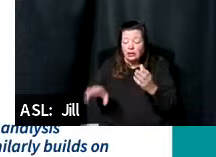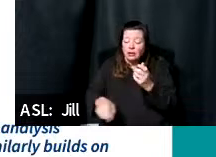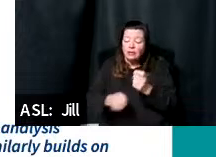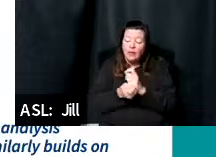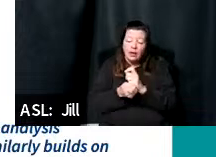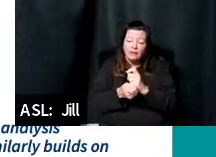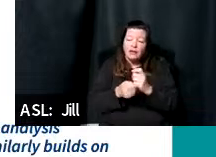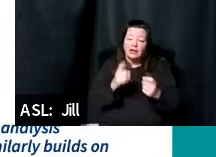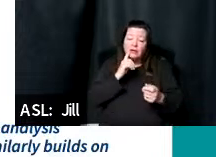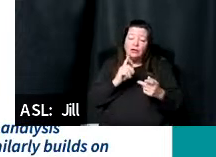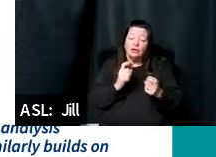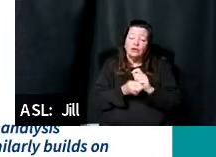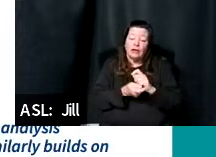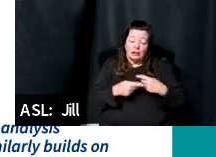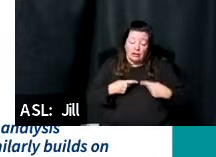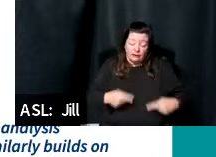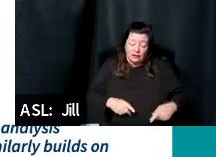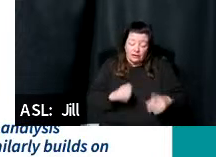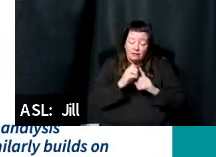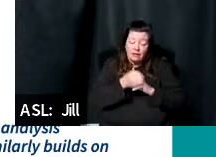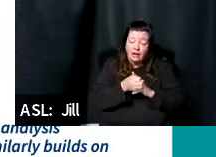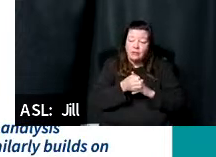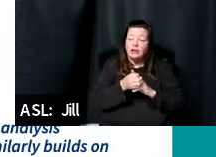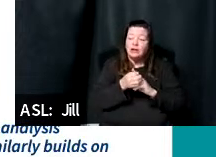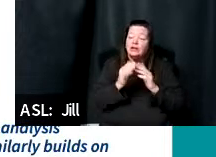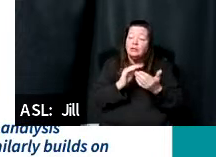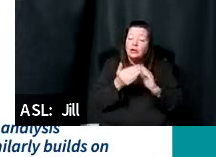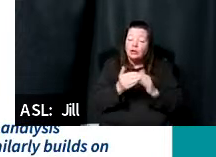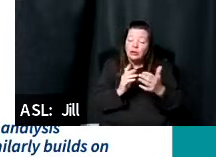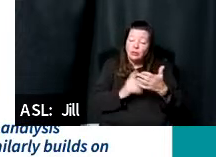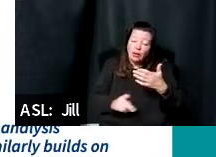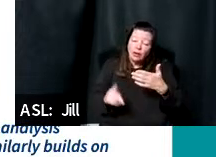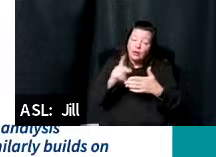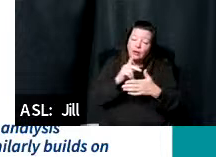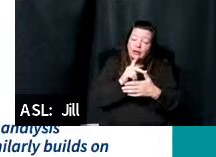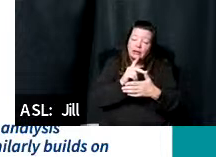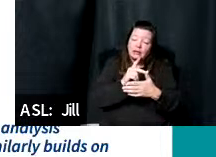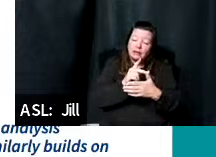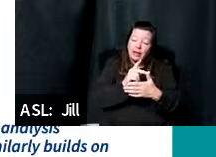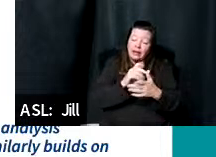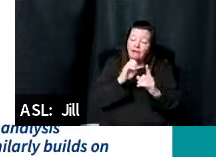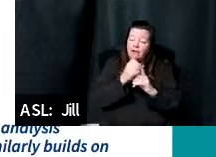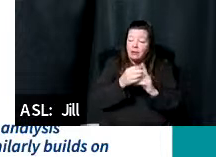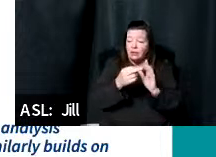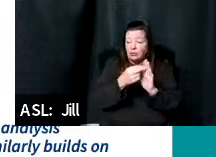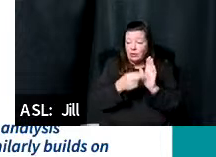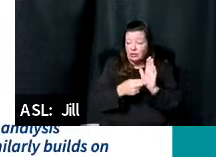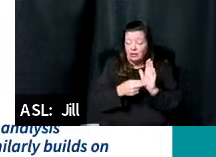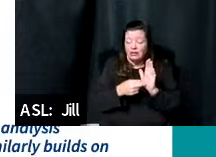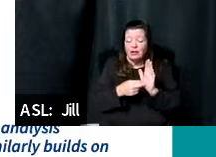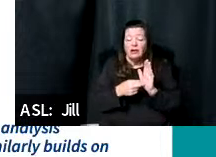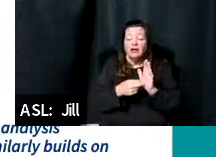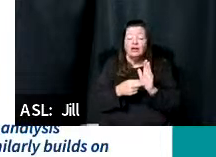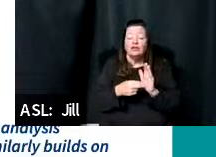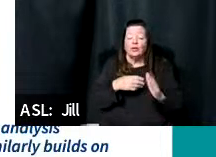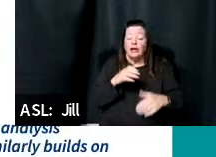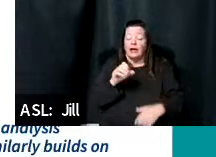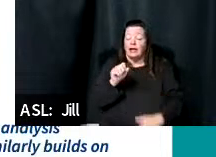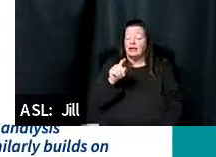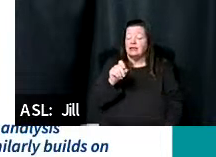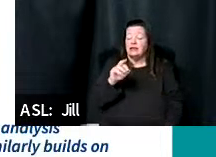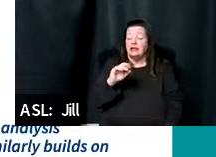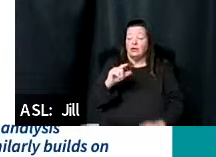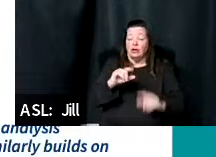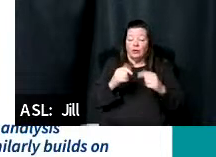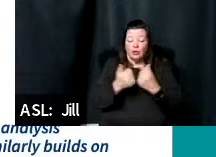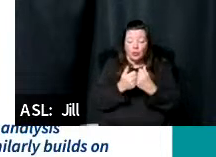for the physical environment, community priorities, and regulations. And so early conversations with our executive steering group defined a